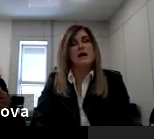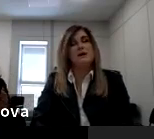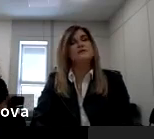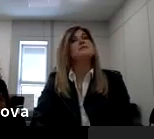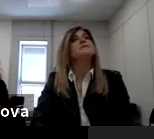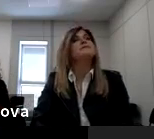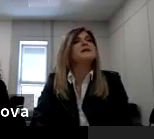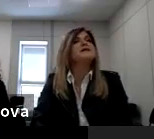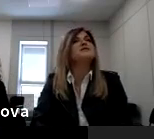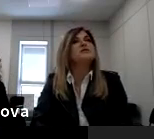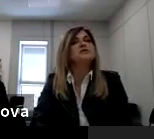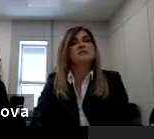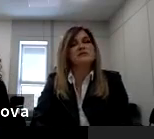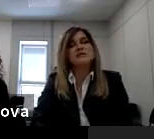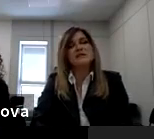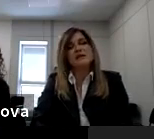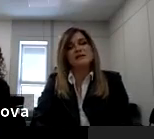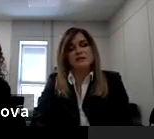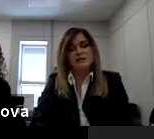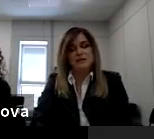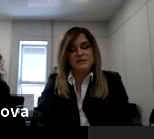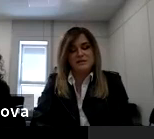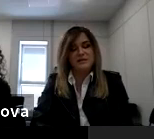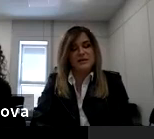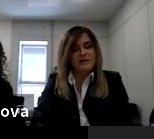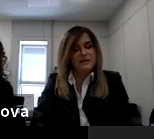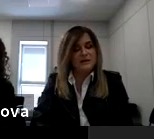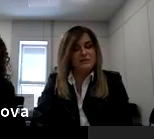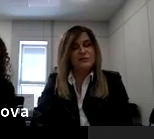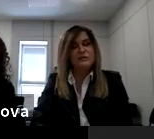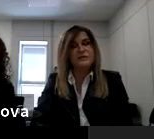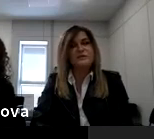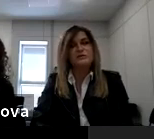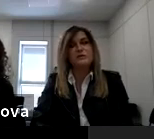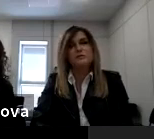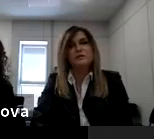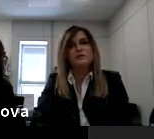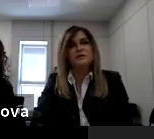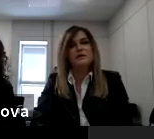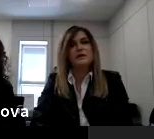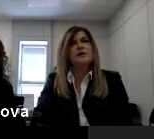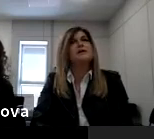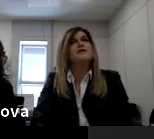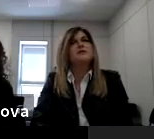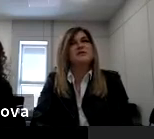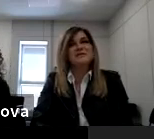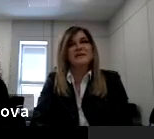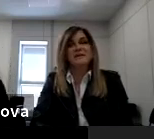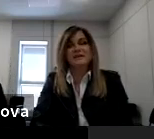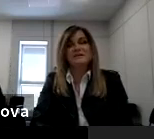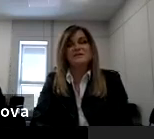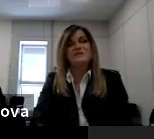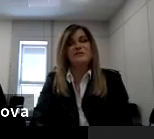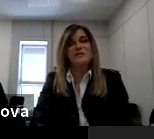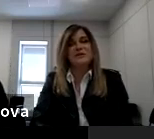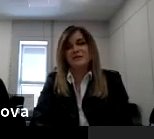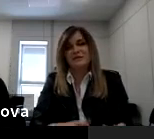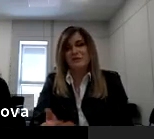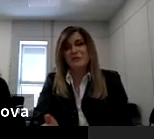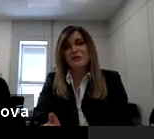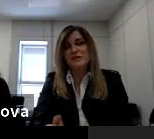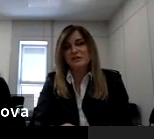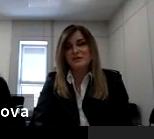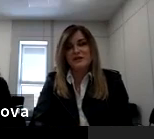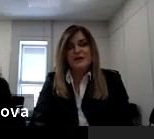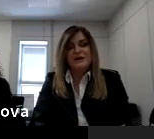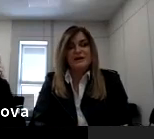appearance, yeah. As I told you previously, yes, Inti line, it's a product from USSR times. From the if